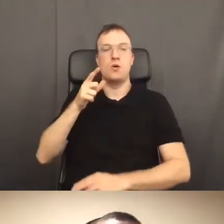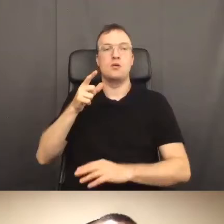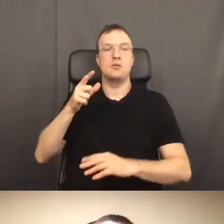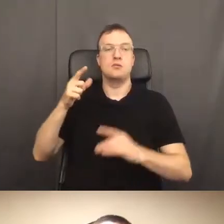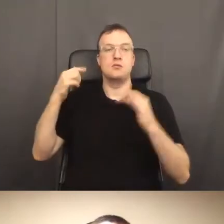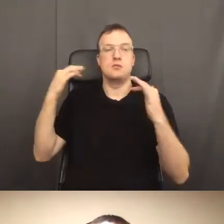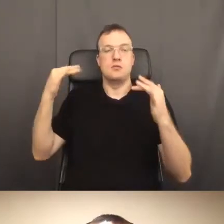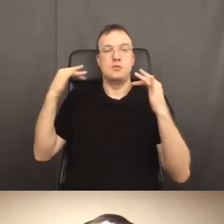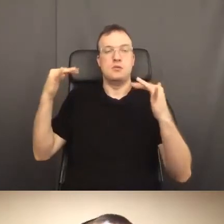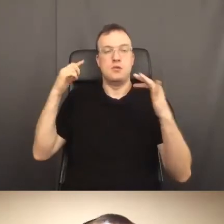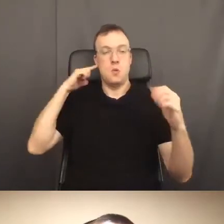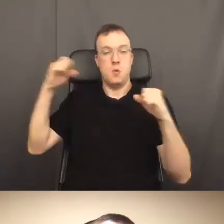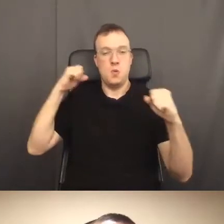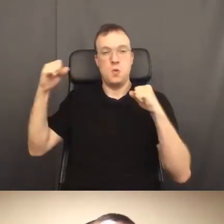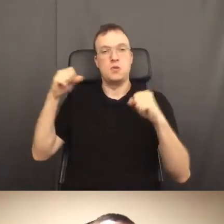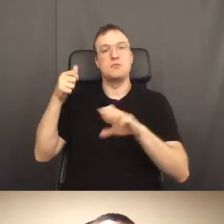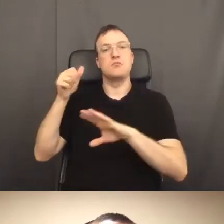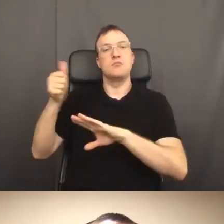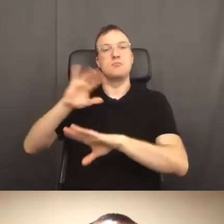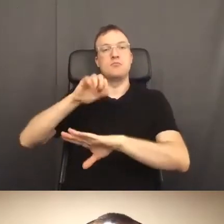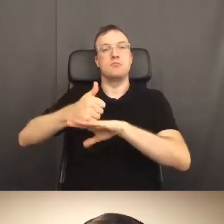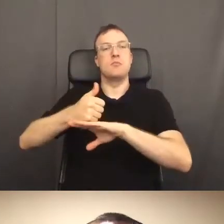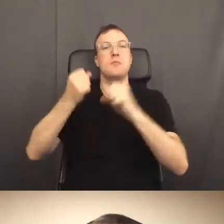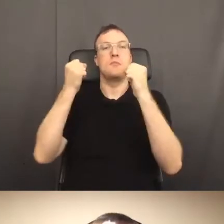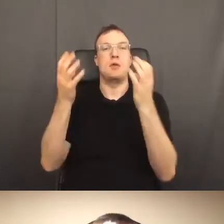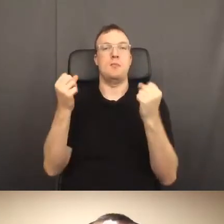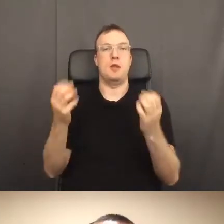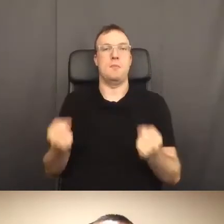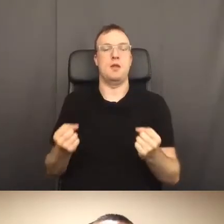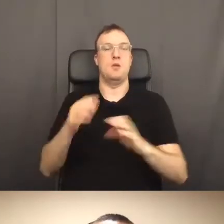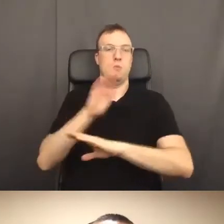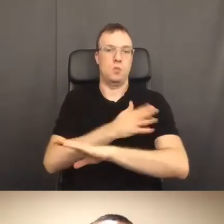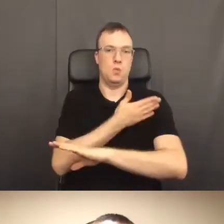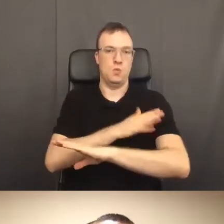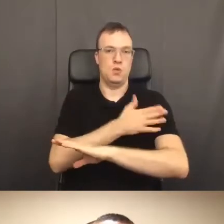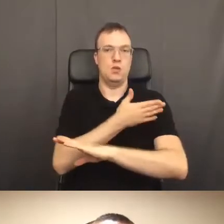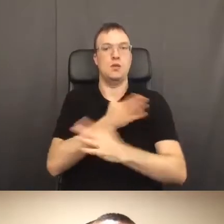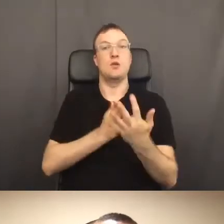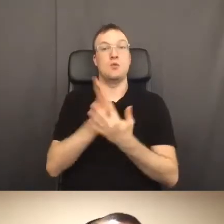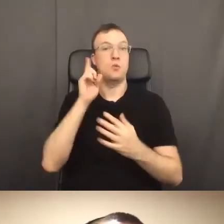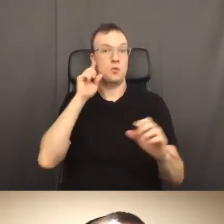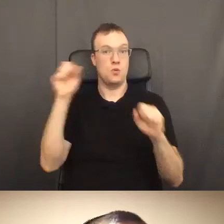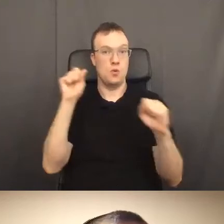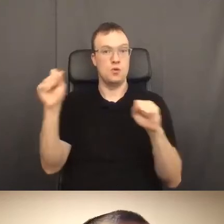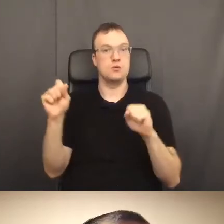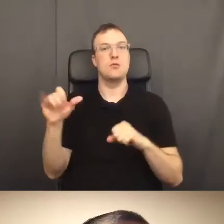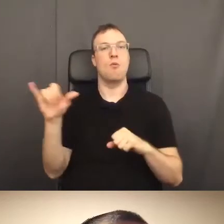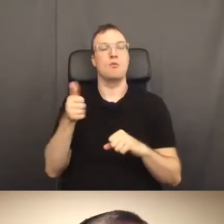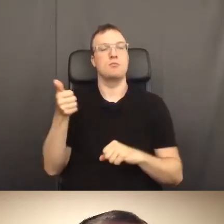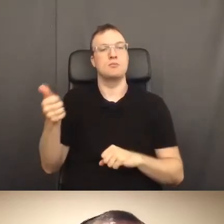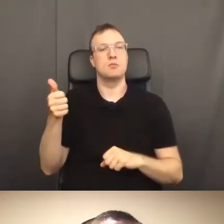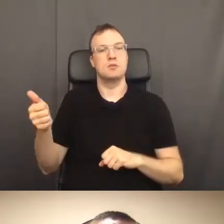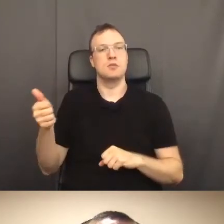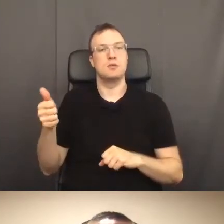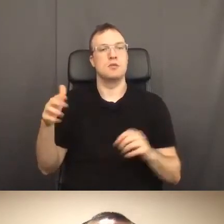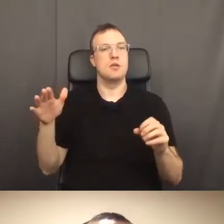And then he has composed a lot of music through noise. And he's